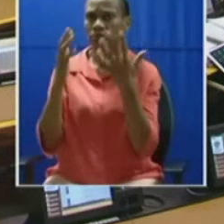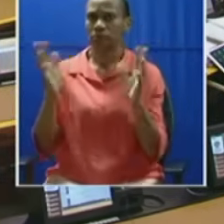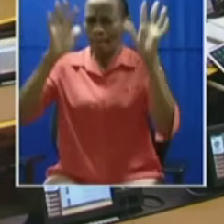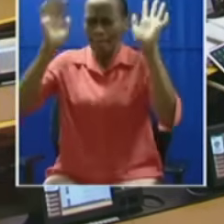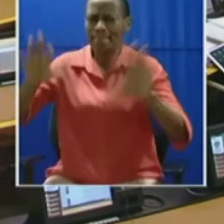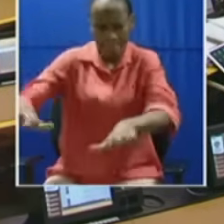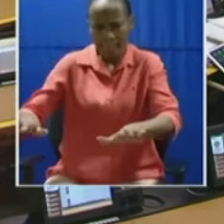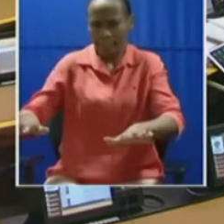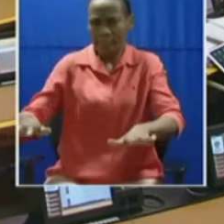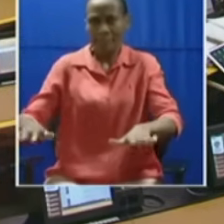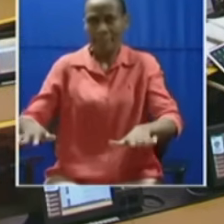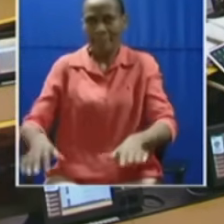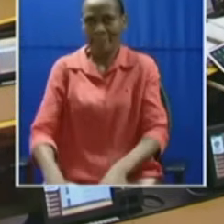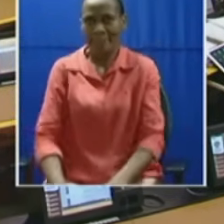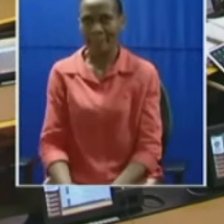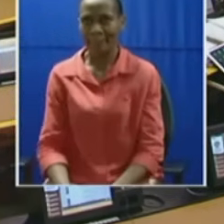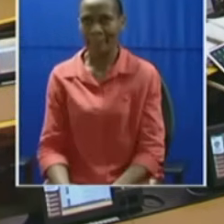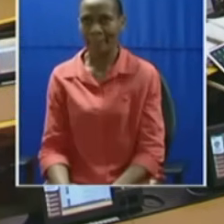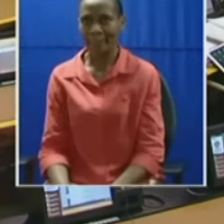Order.